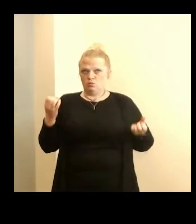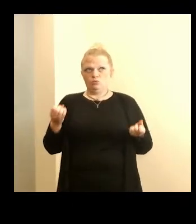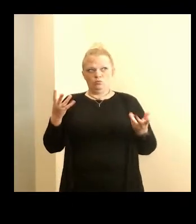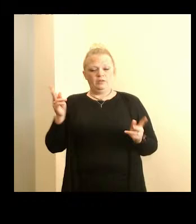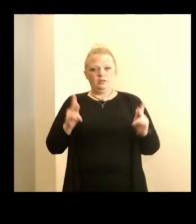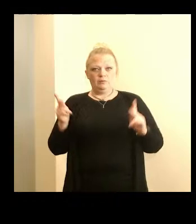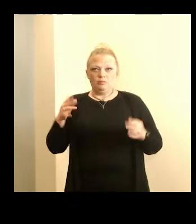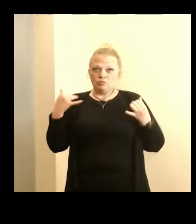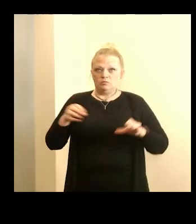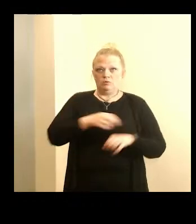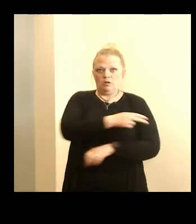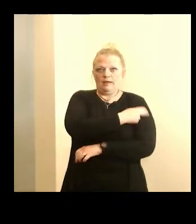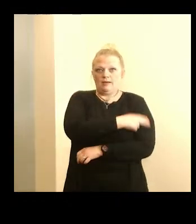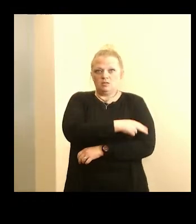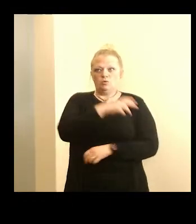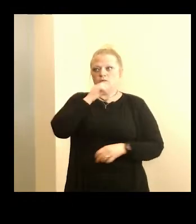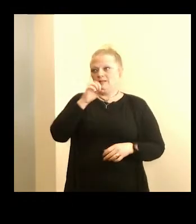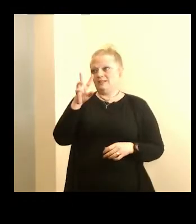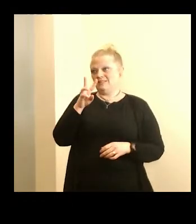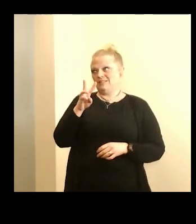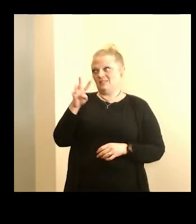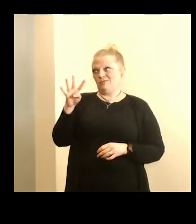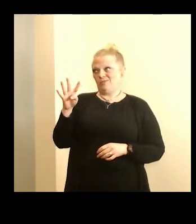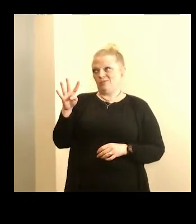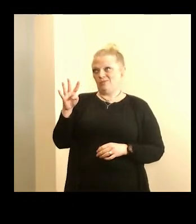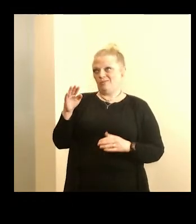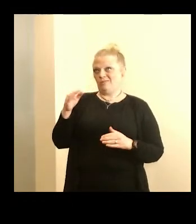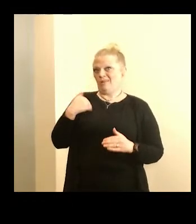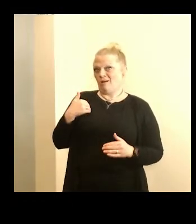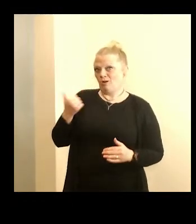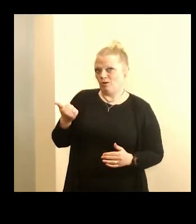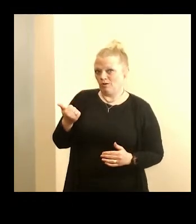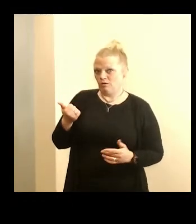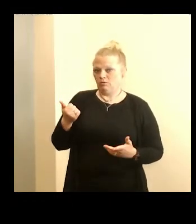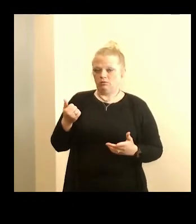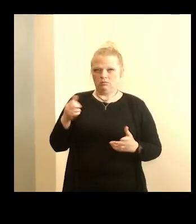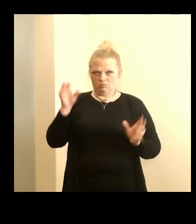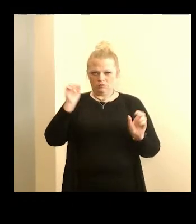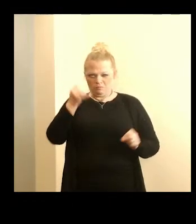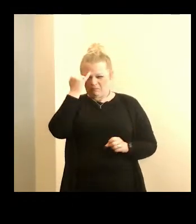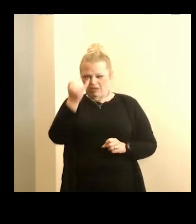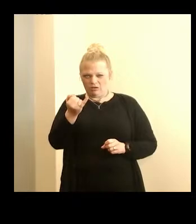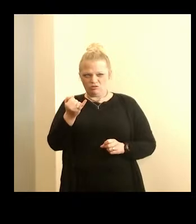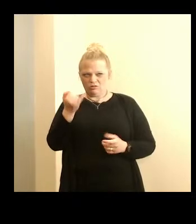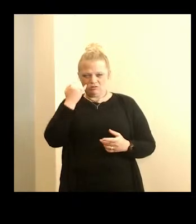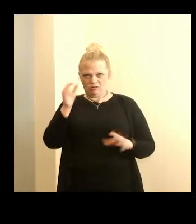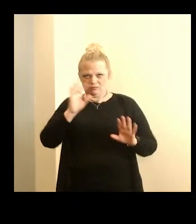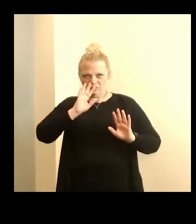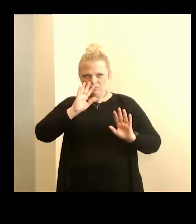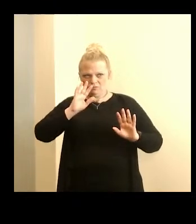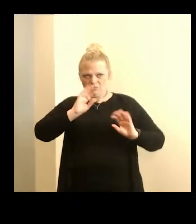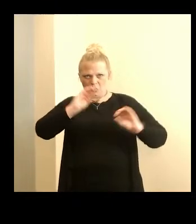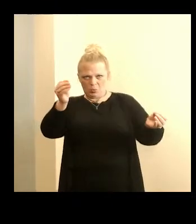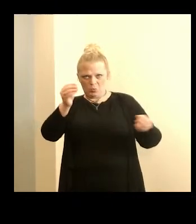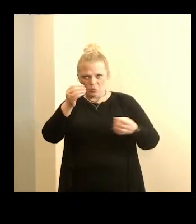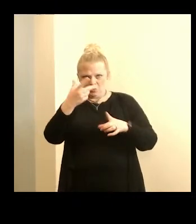in the hospital that are 64 and younger, you can only imagine what it would have been if we had not vaccinated as many